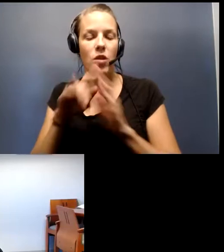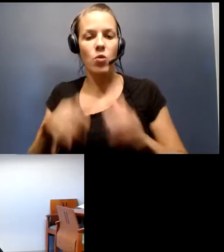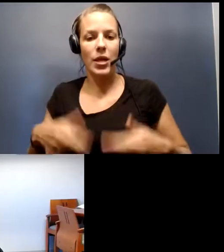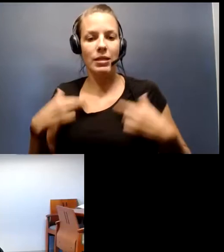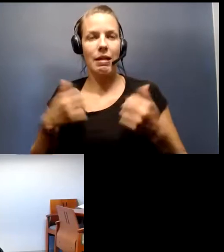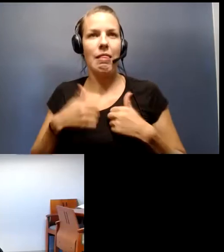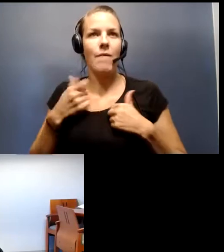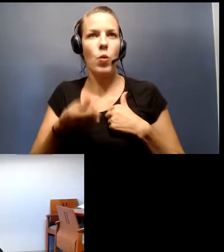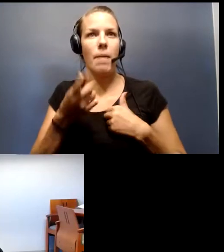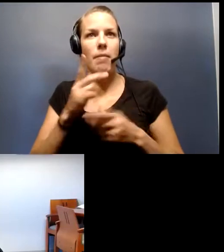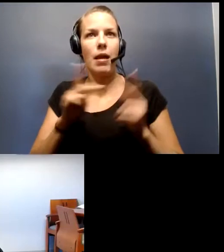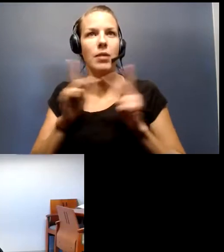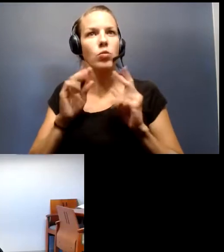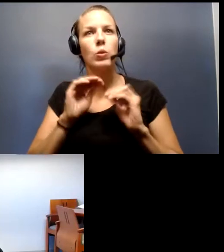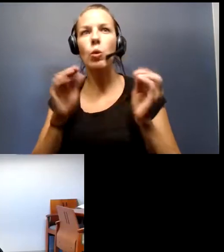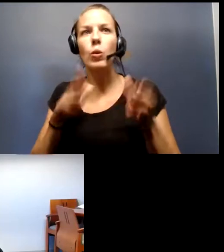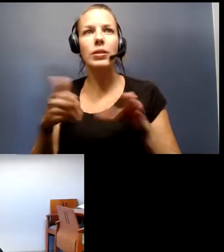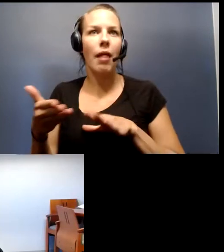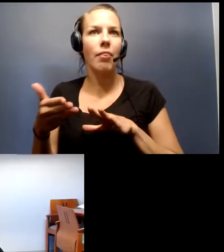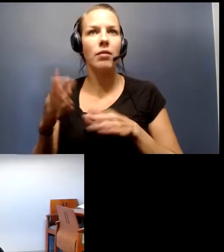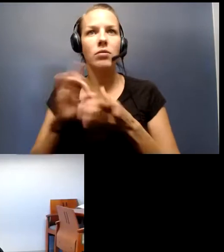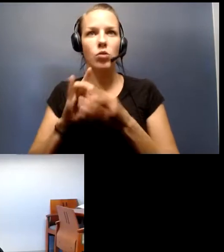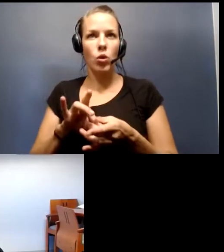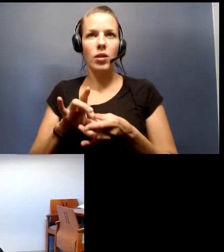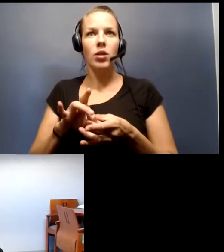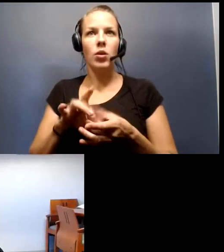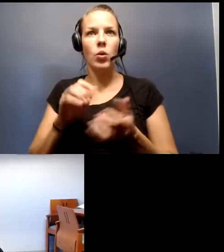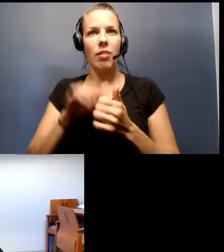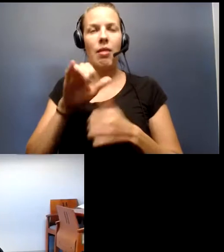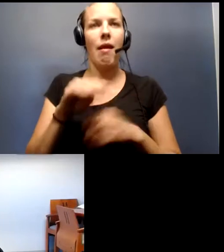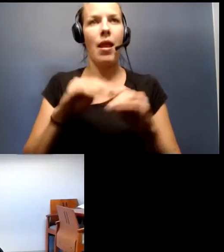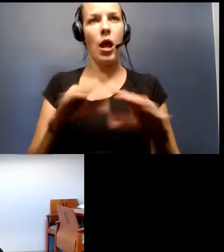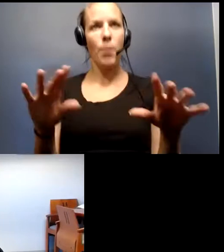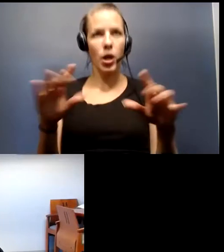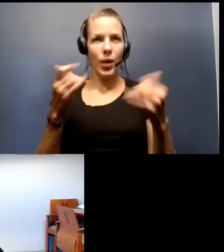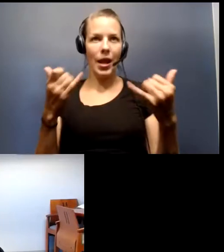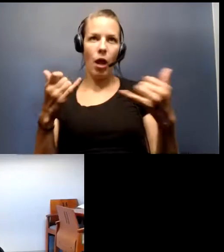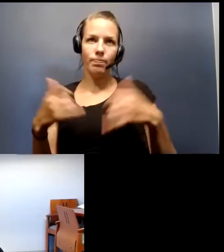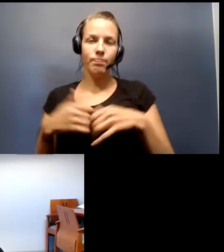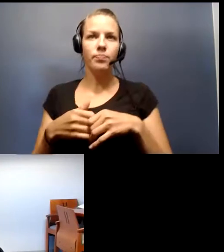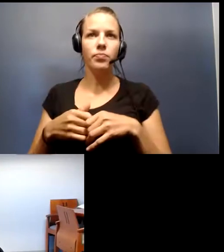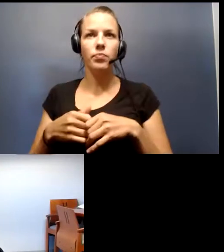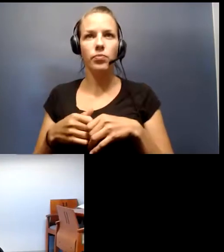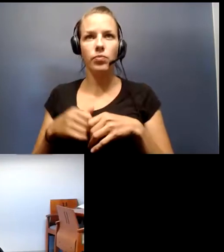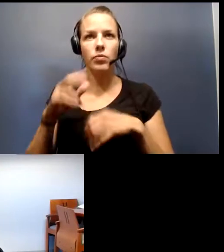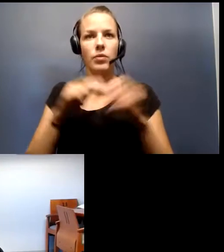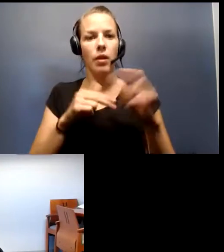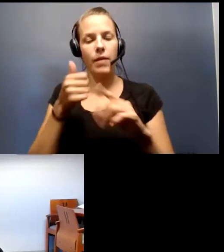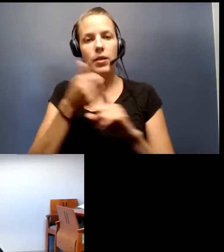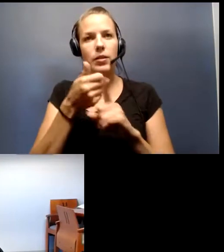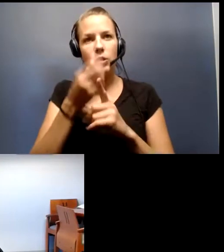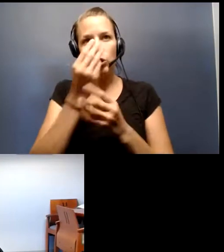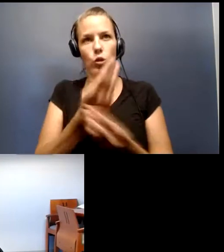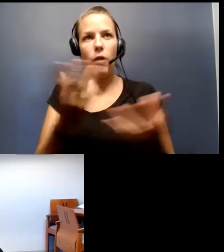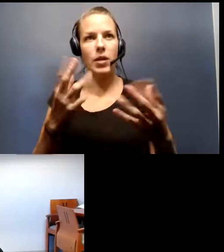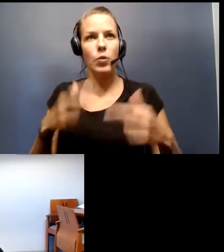facility. No deaths are associated with this outbreak at this time. The facility has notified residents